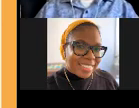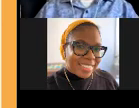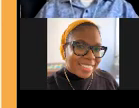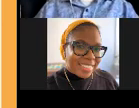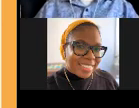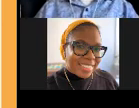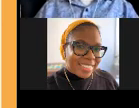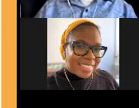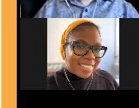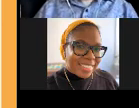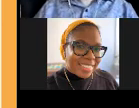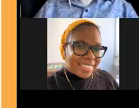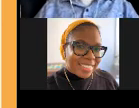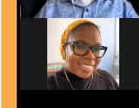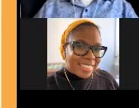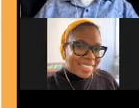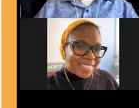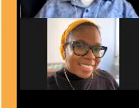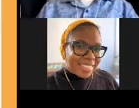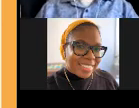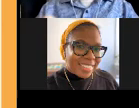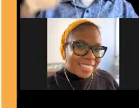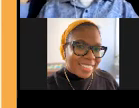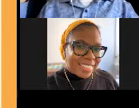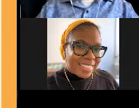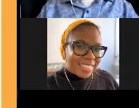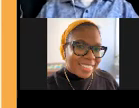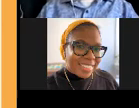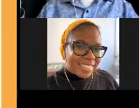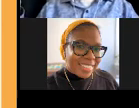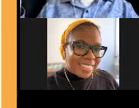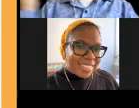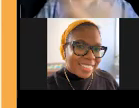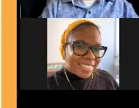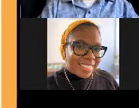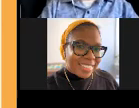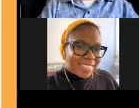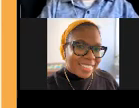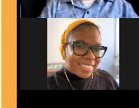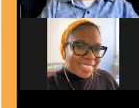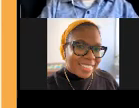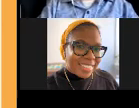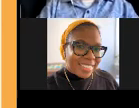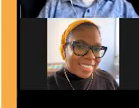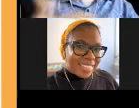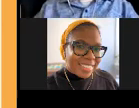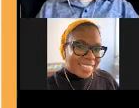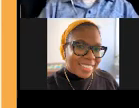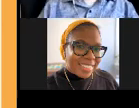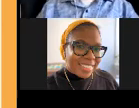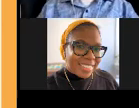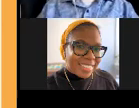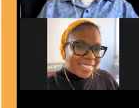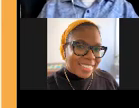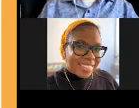well. The former administration's policies are directly descended from this lineage. Though I